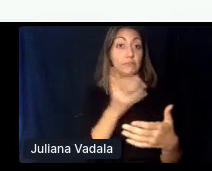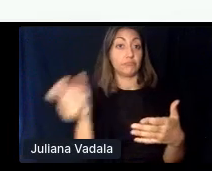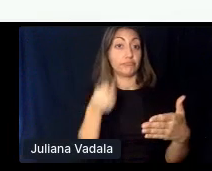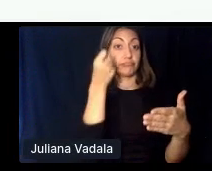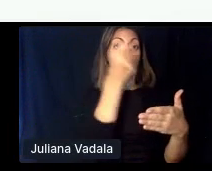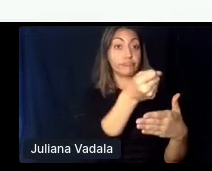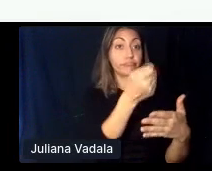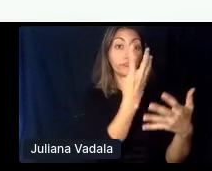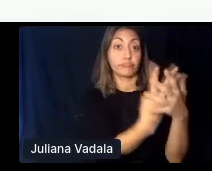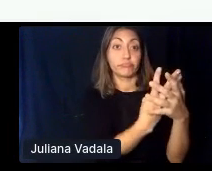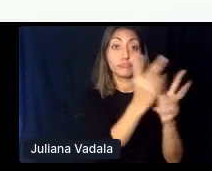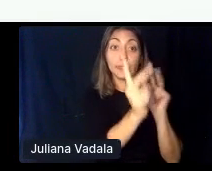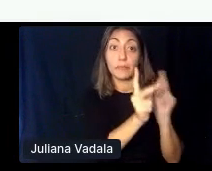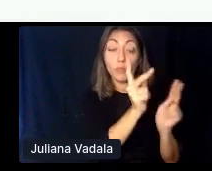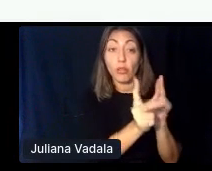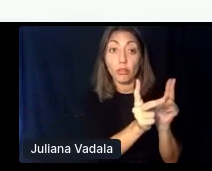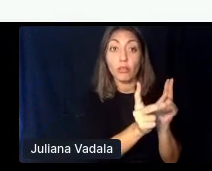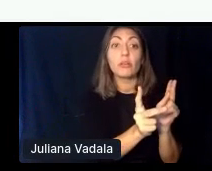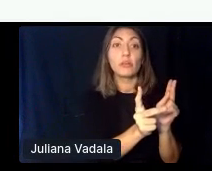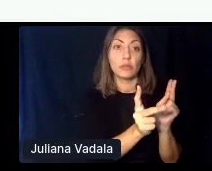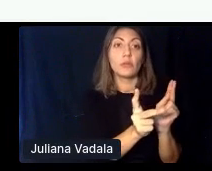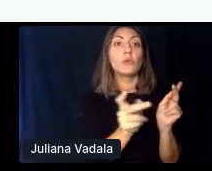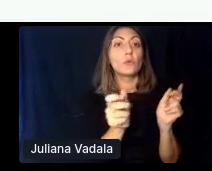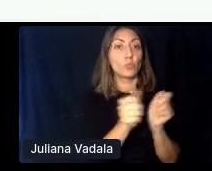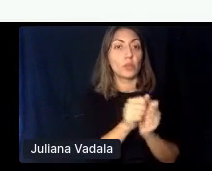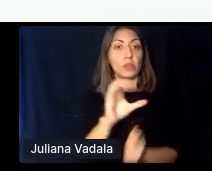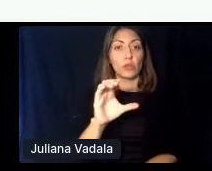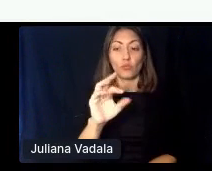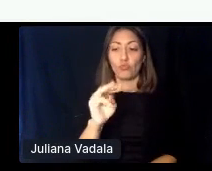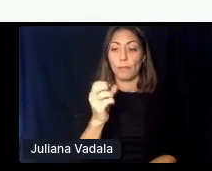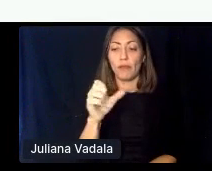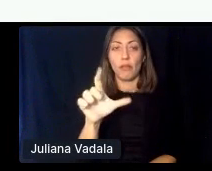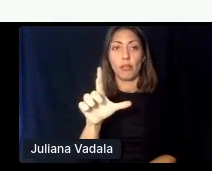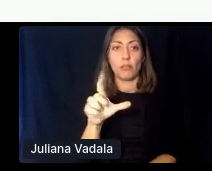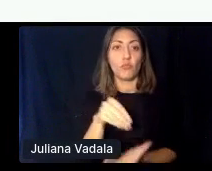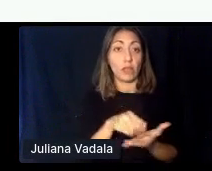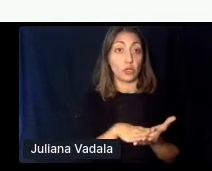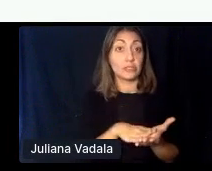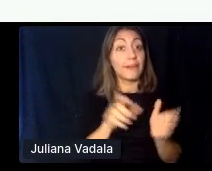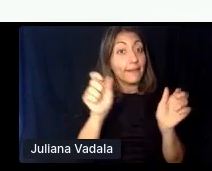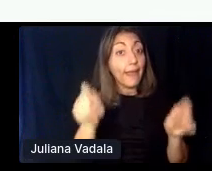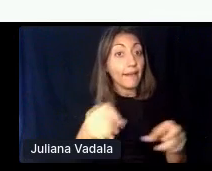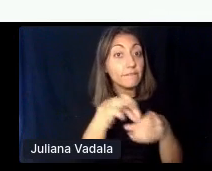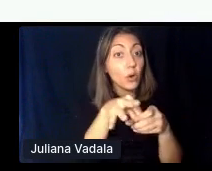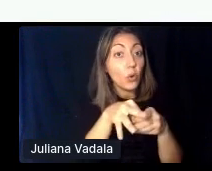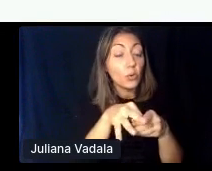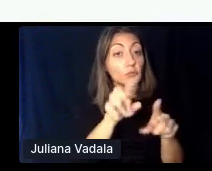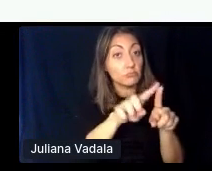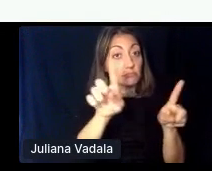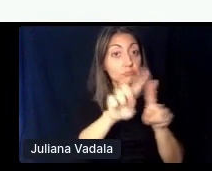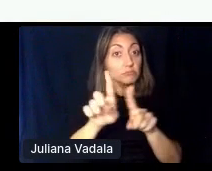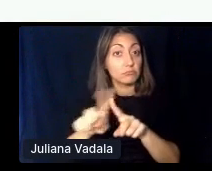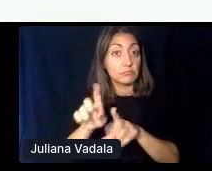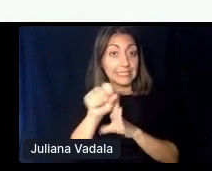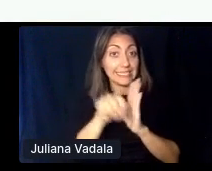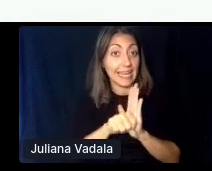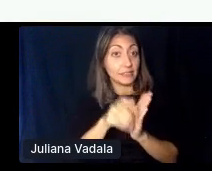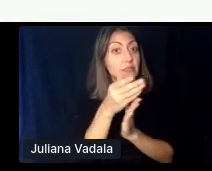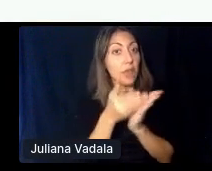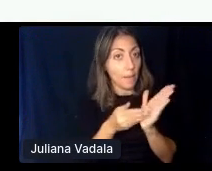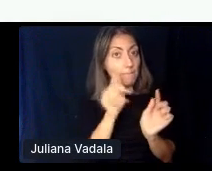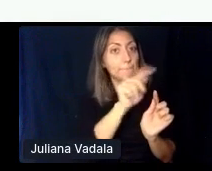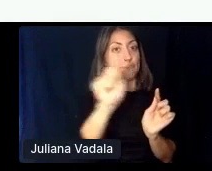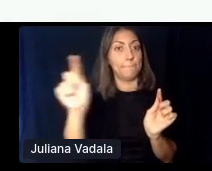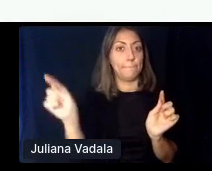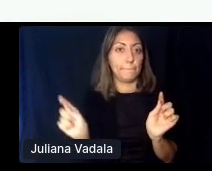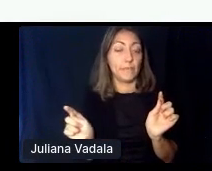Florida, where this hypothetical voter lives. Some voters might not know that, might not know